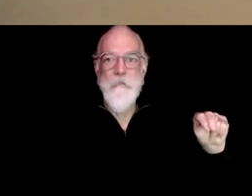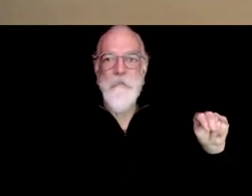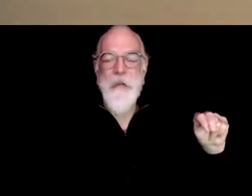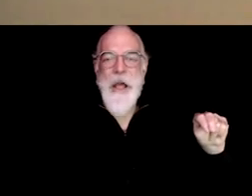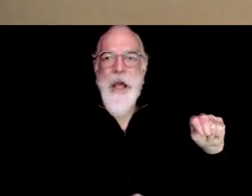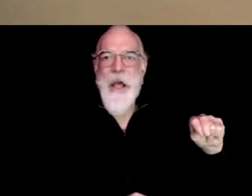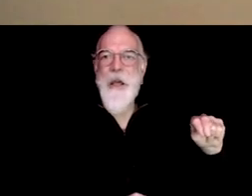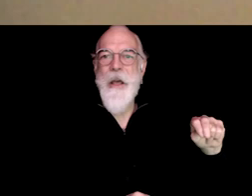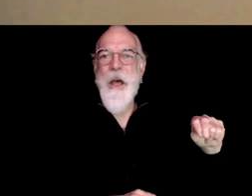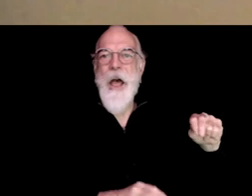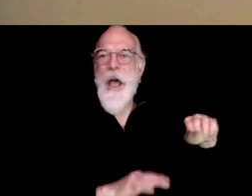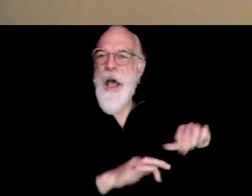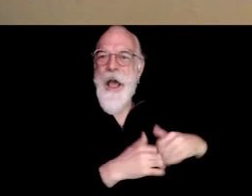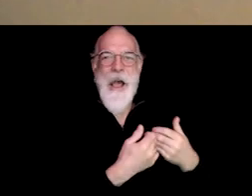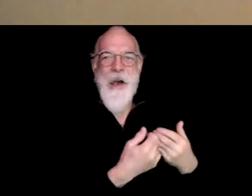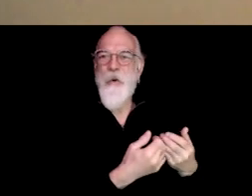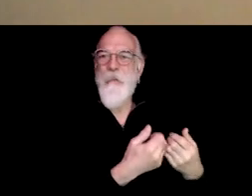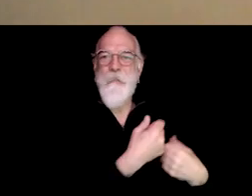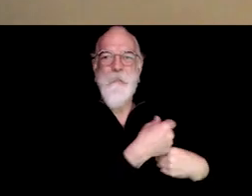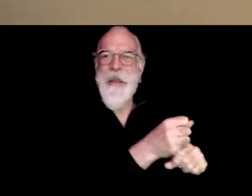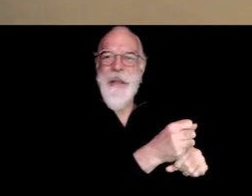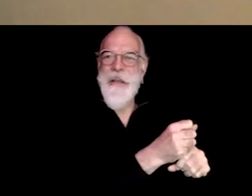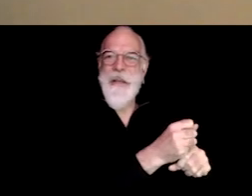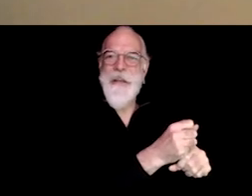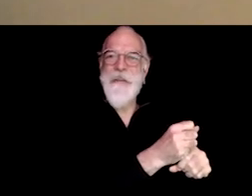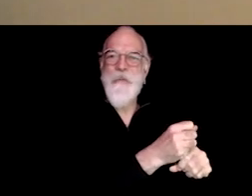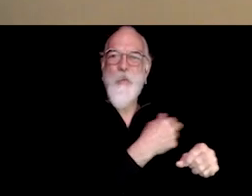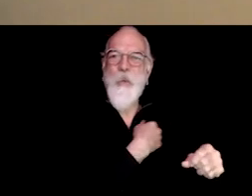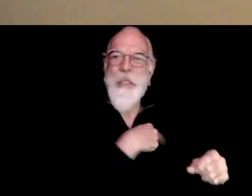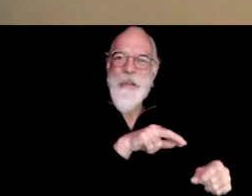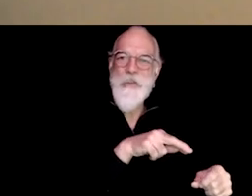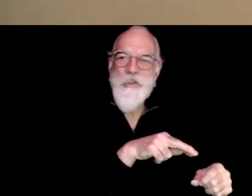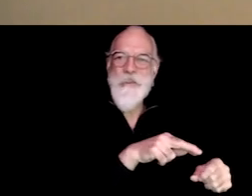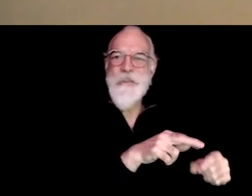how did that affect us? I remember because of